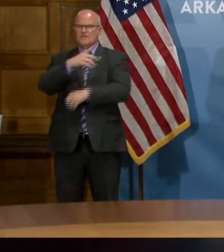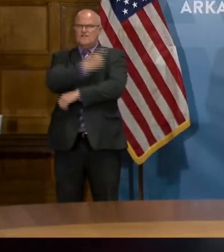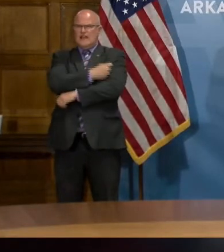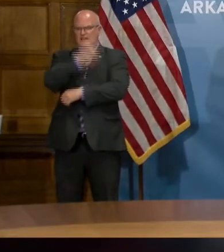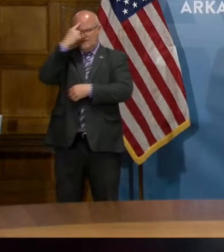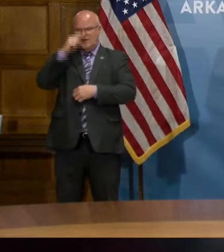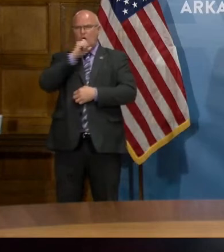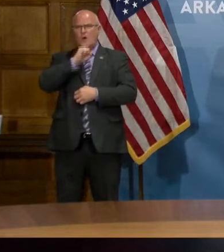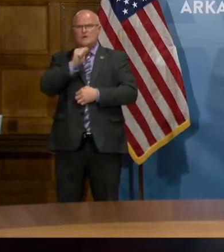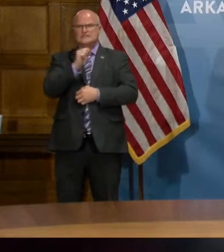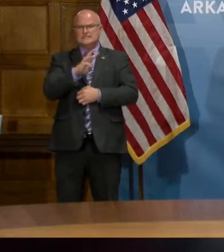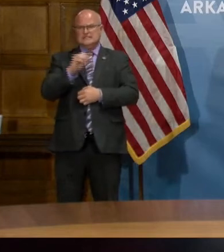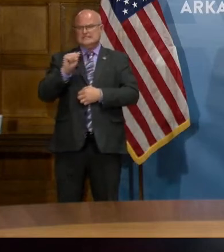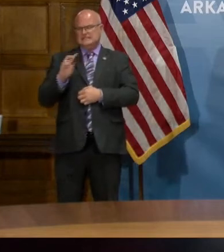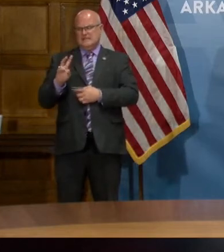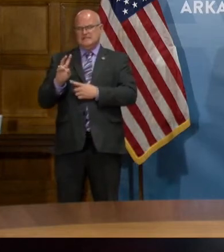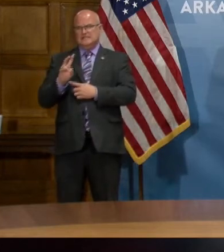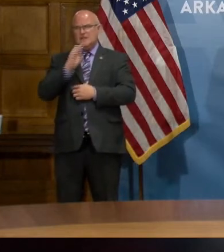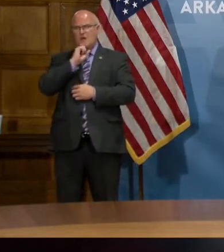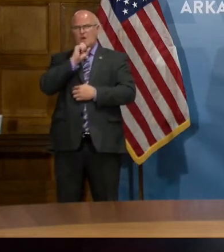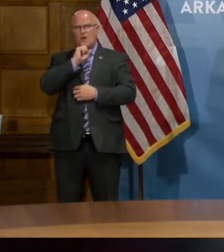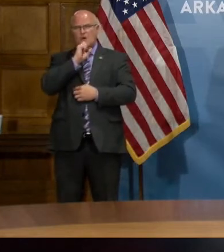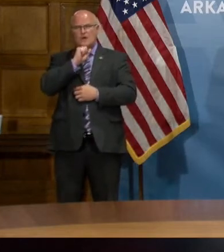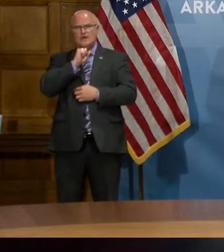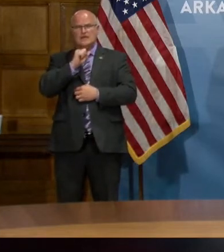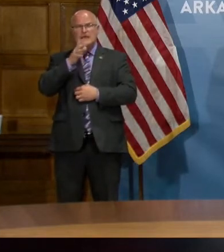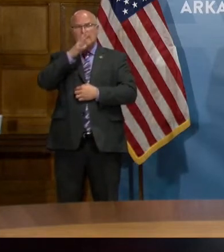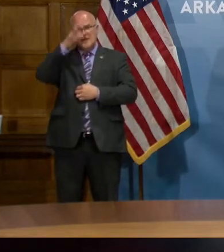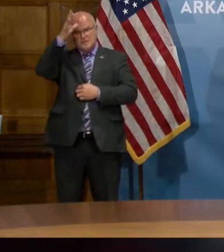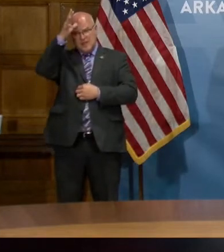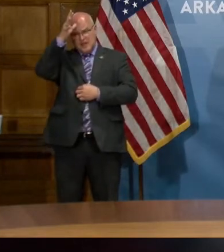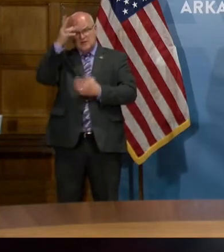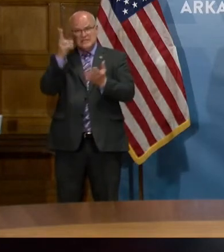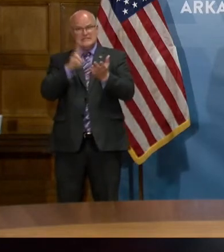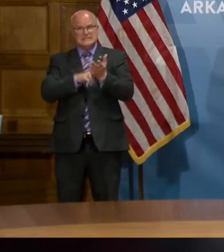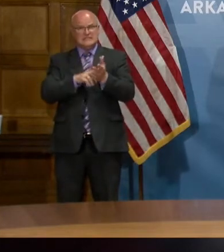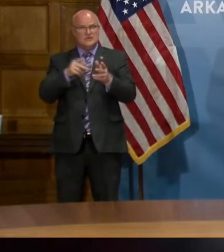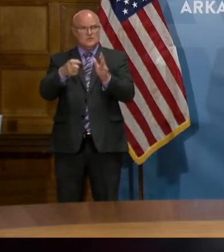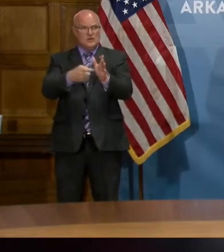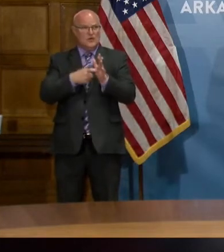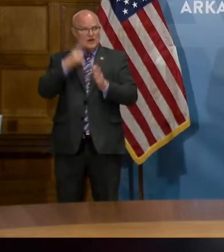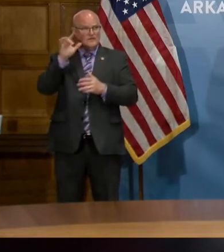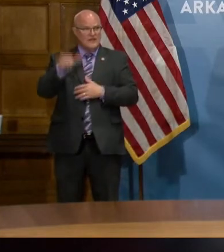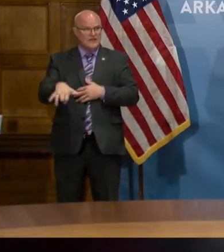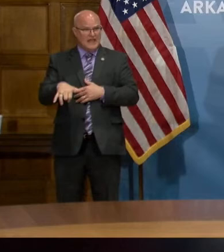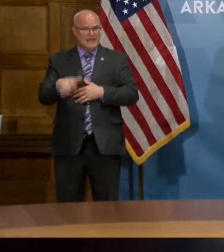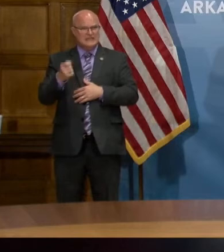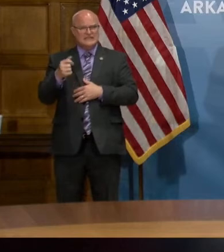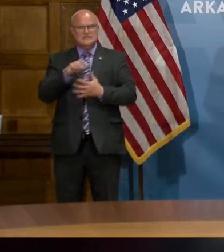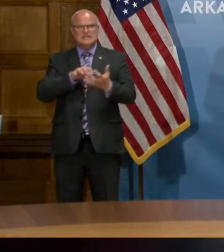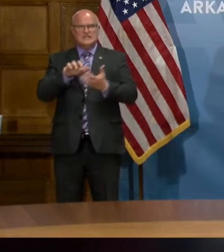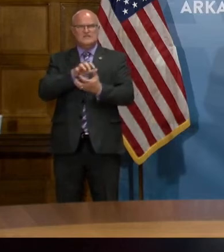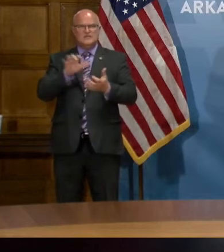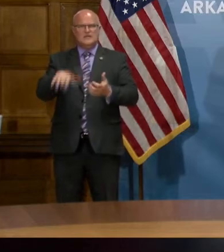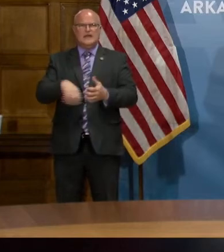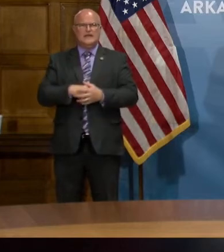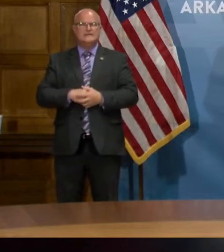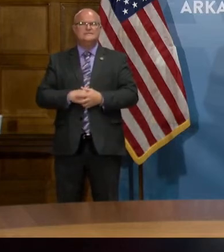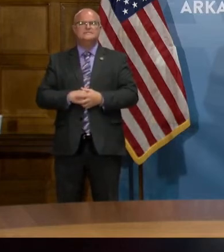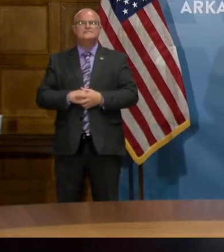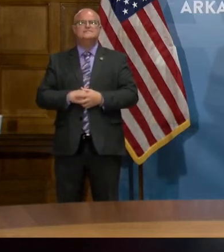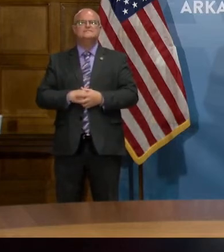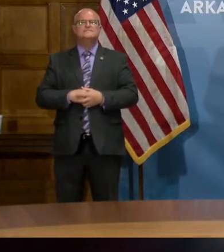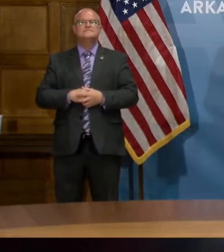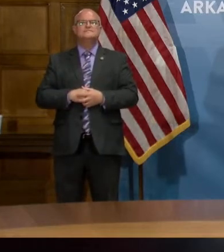for 16 and 17-year-olds? Is a parent consent form required for that? There's been a little confusion with that. Thank you so much.